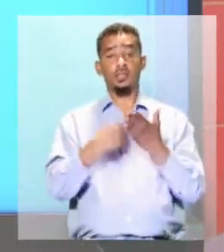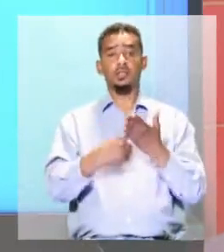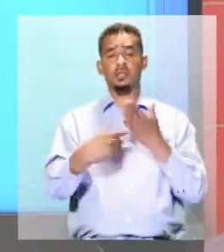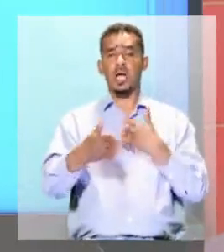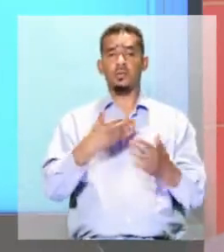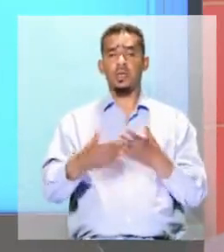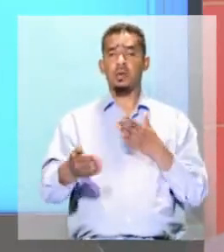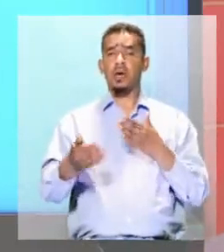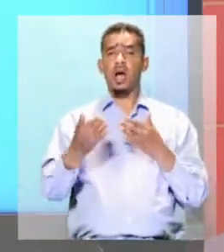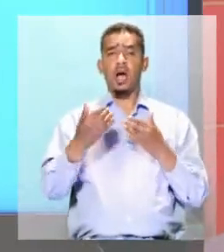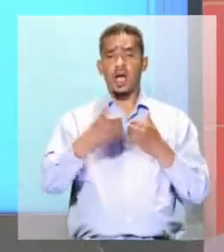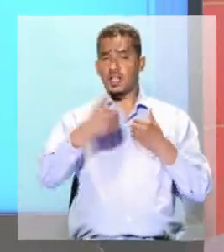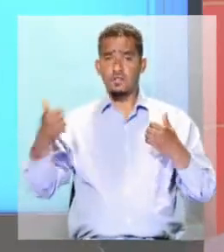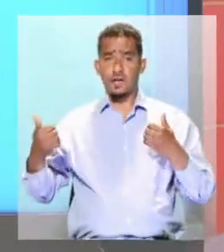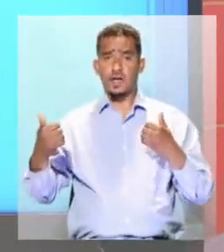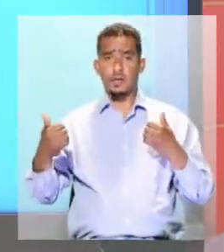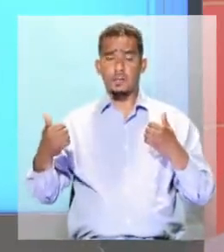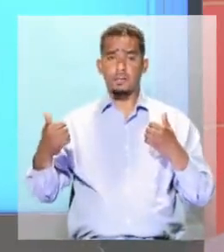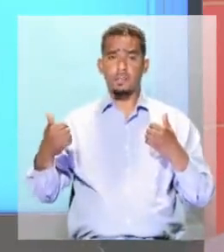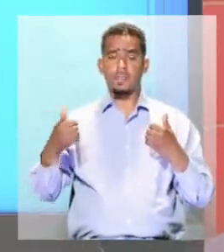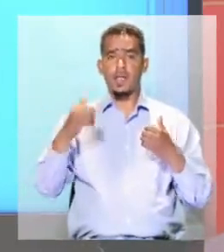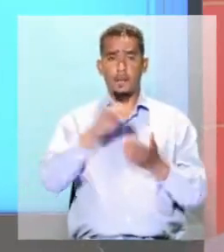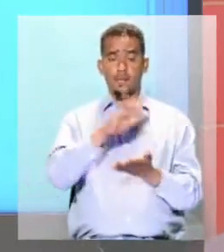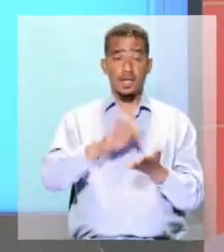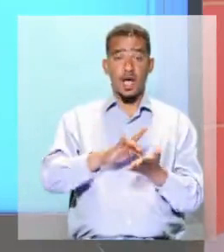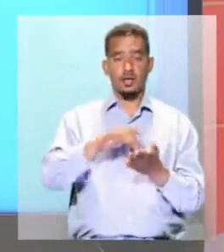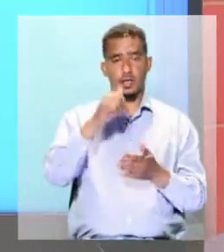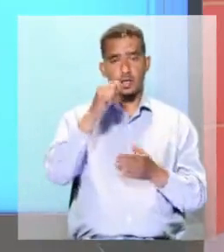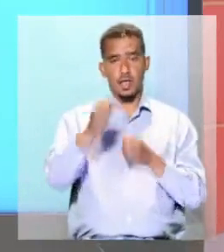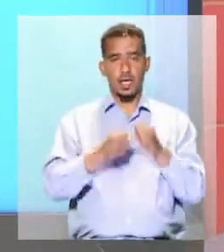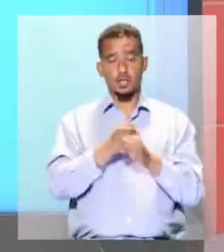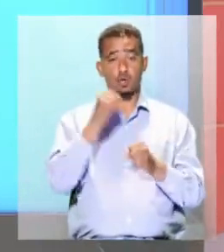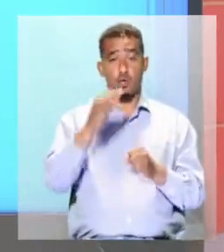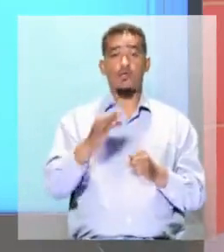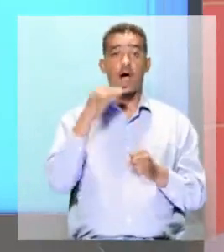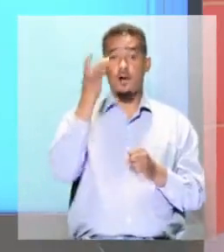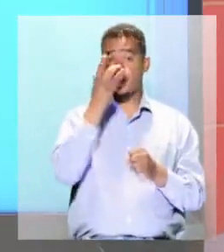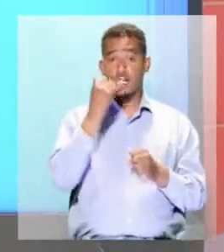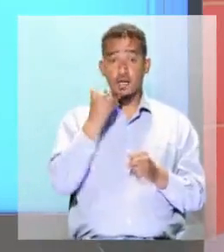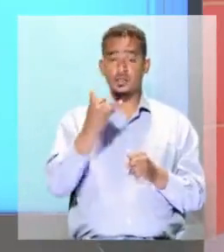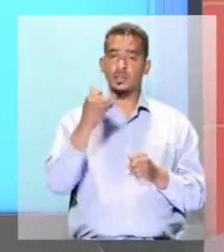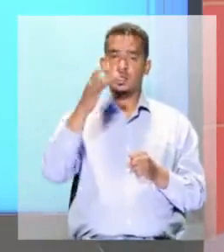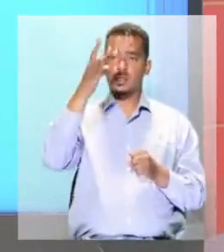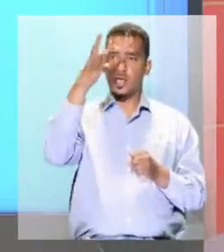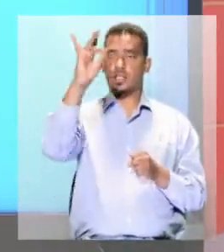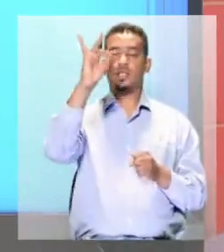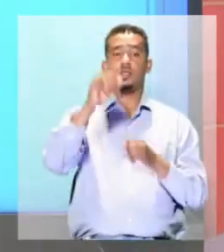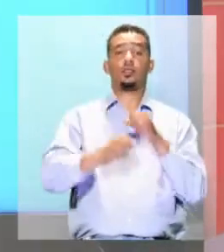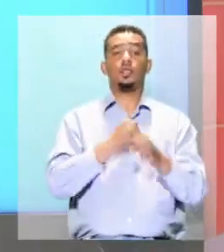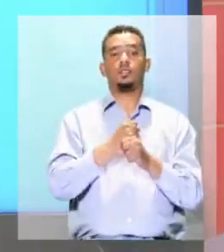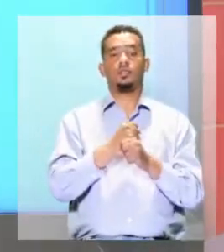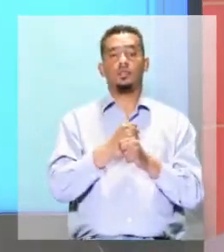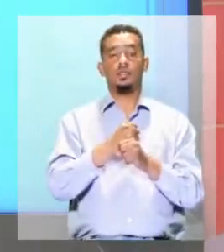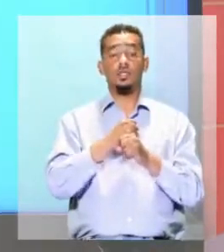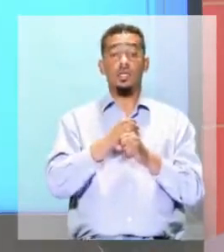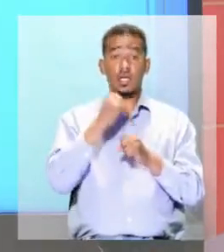easily identified from the median age. The median age of Africa, it is 18 years. If